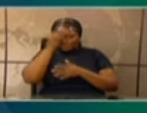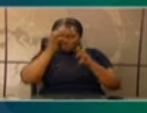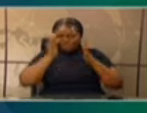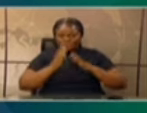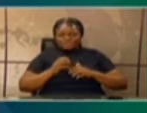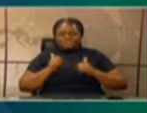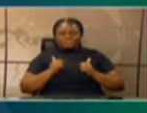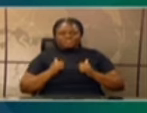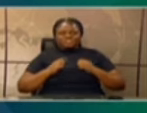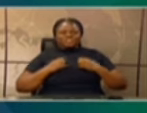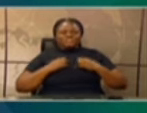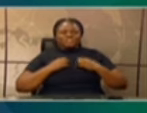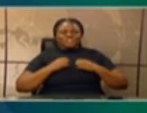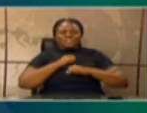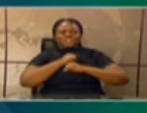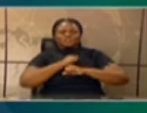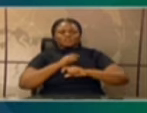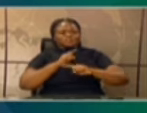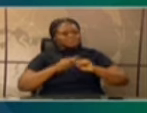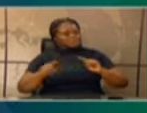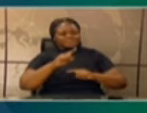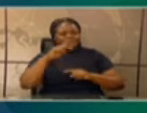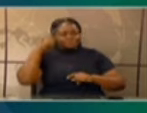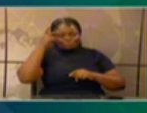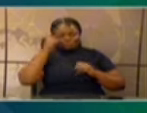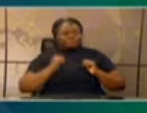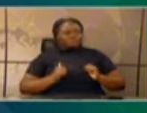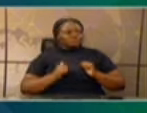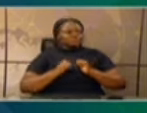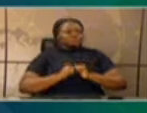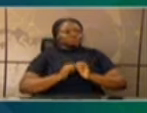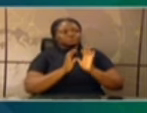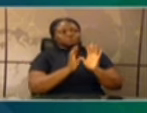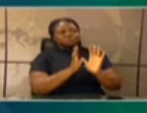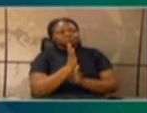and tie. Kwame, as usual, political suit.